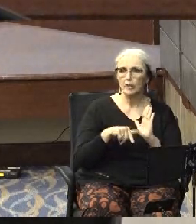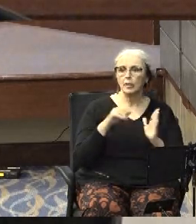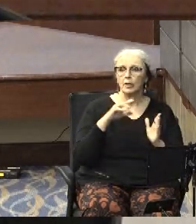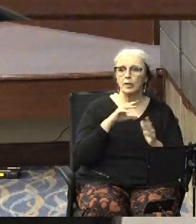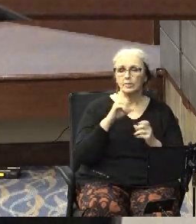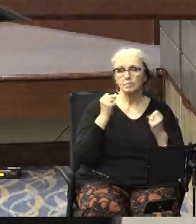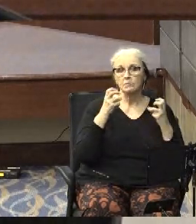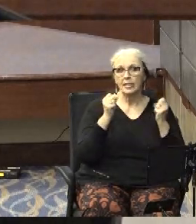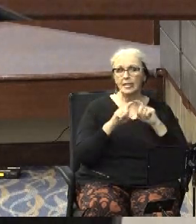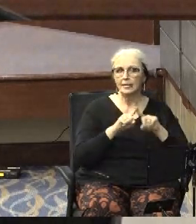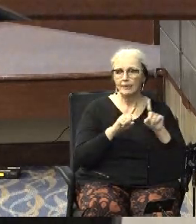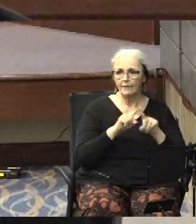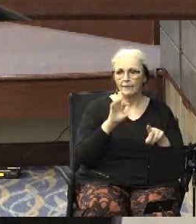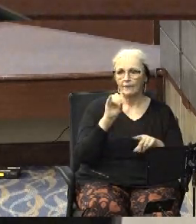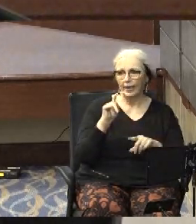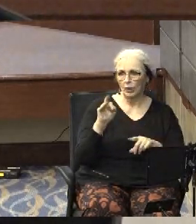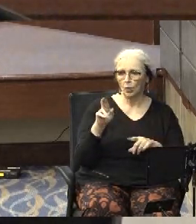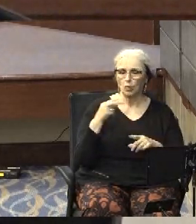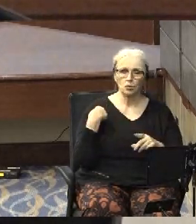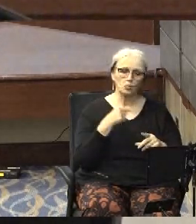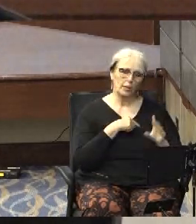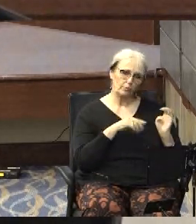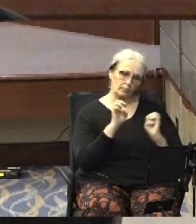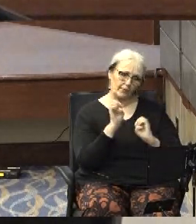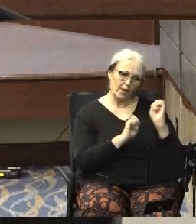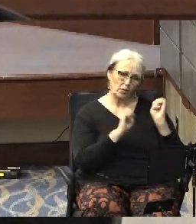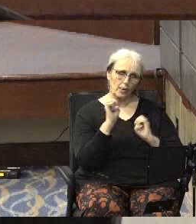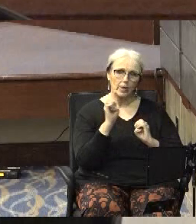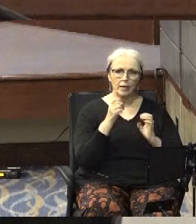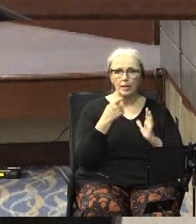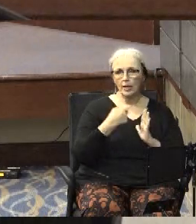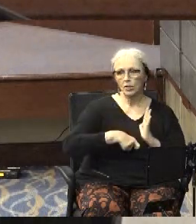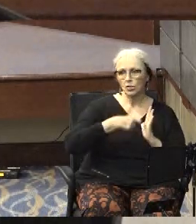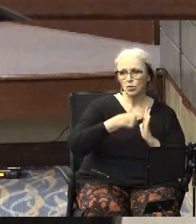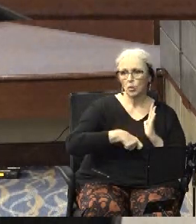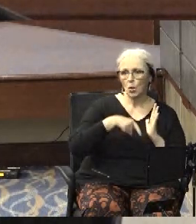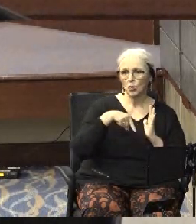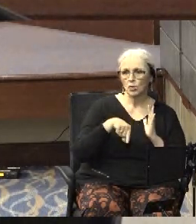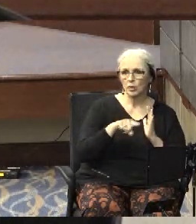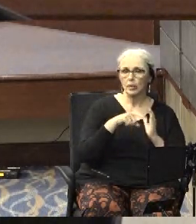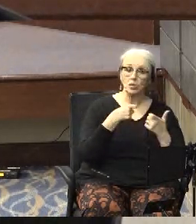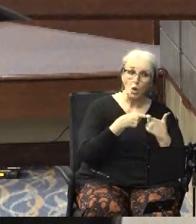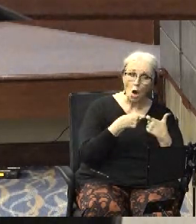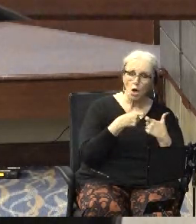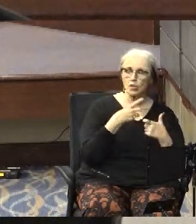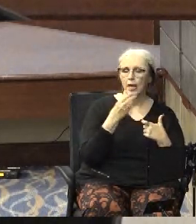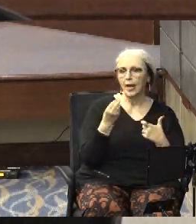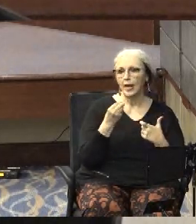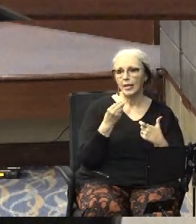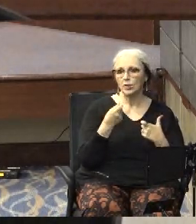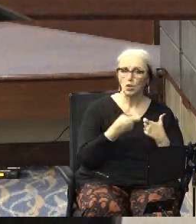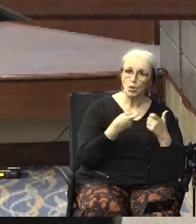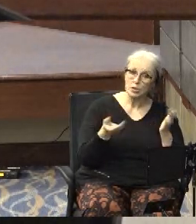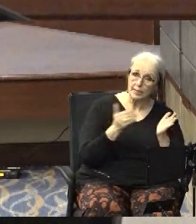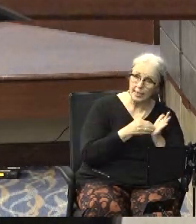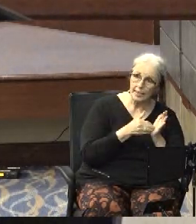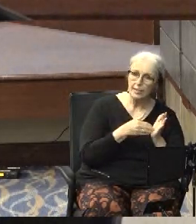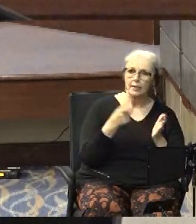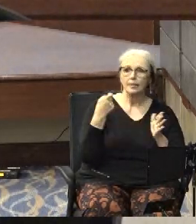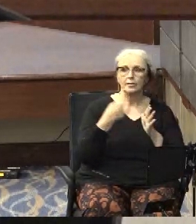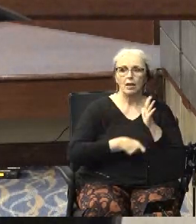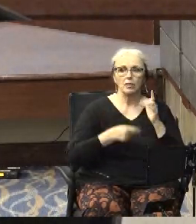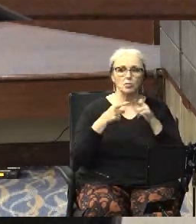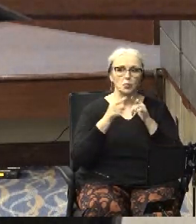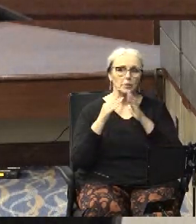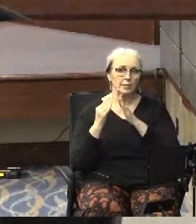of factors that are looked at, and certainly the ability to charge them and recharge them is another both cost to the city and